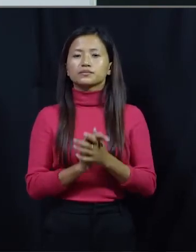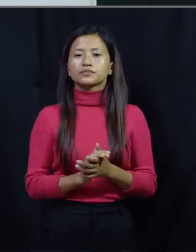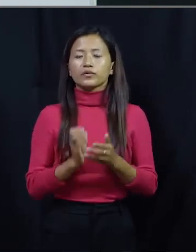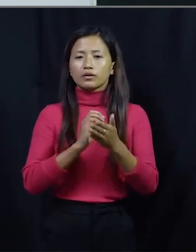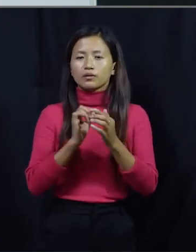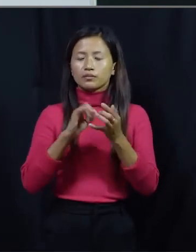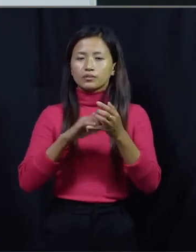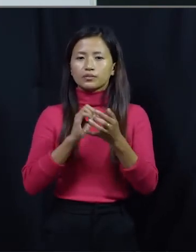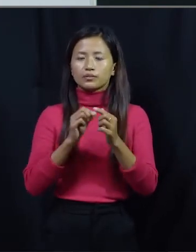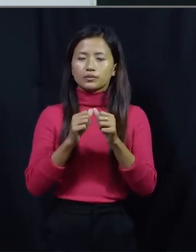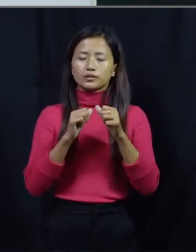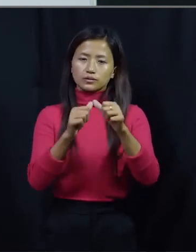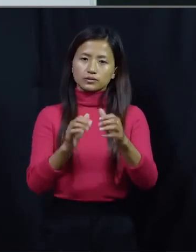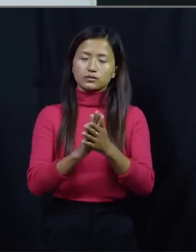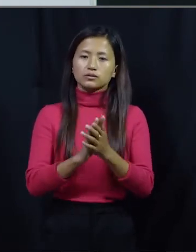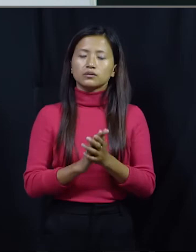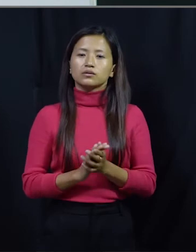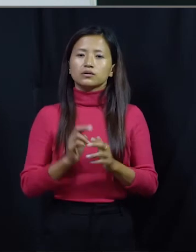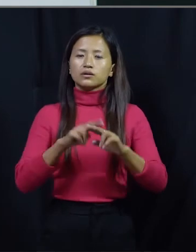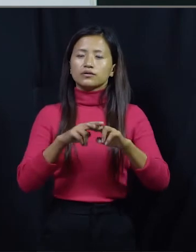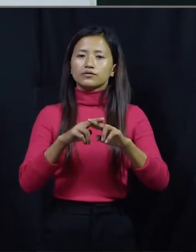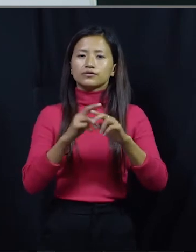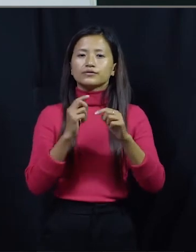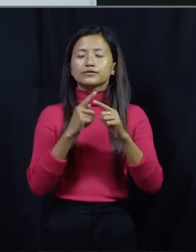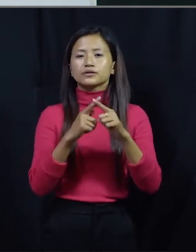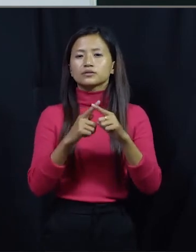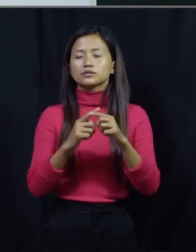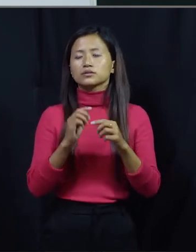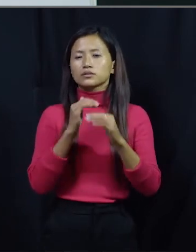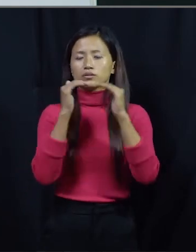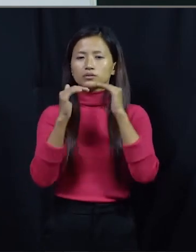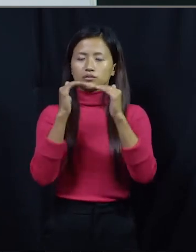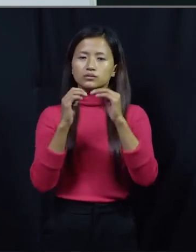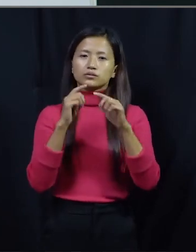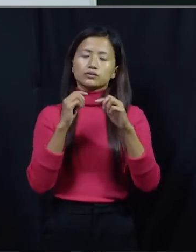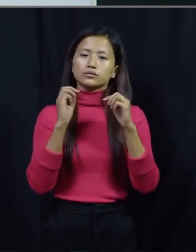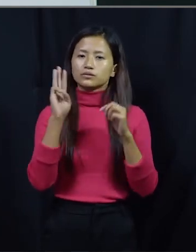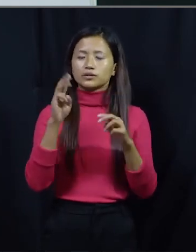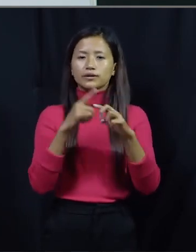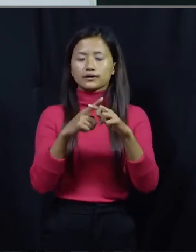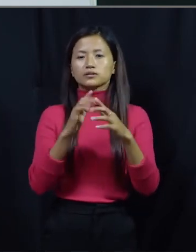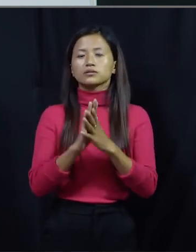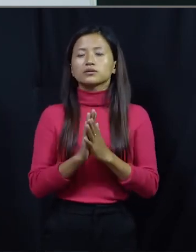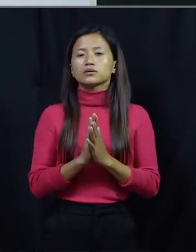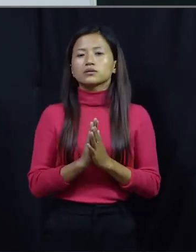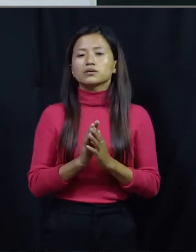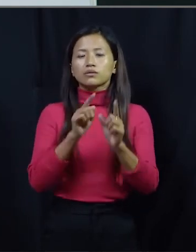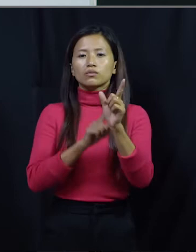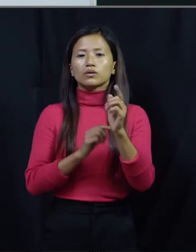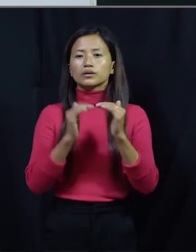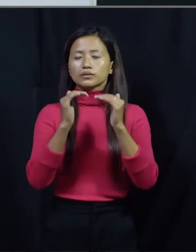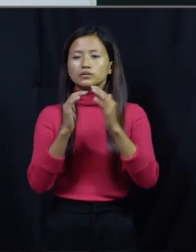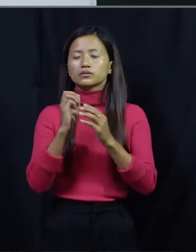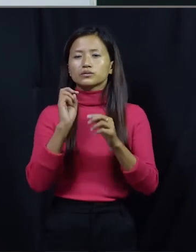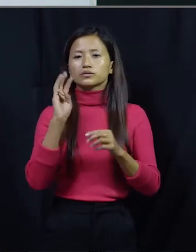prove you will get a function like fx equal to 3x plus 2. We have to write y equal to